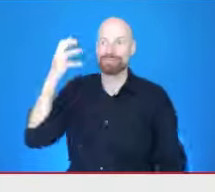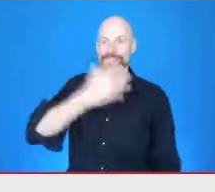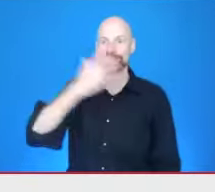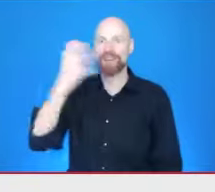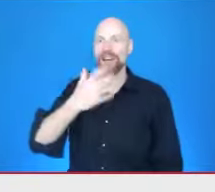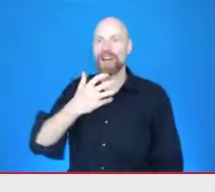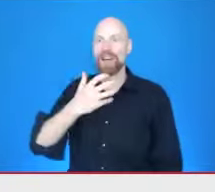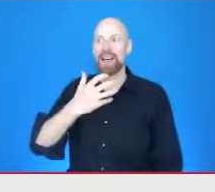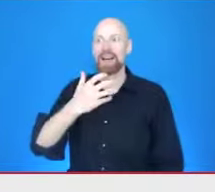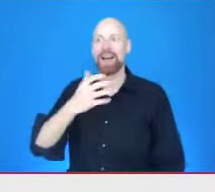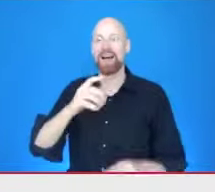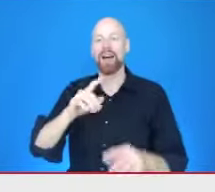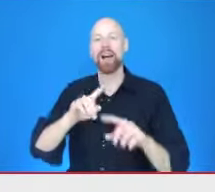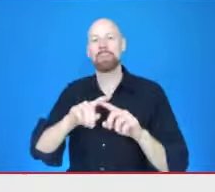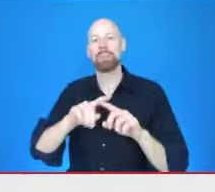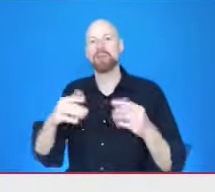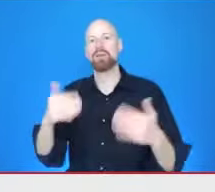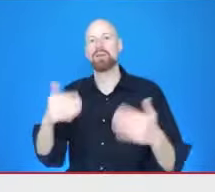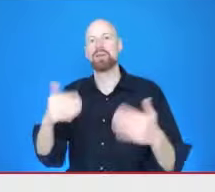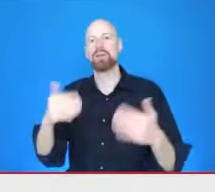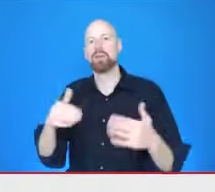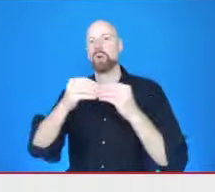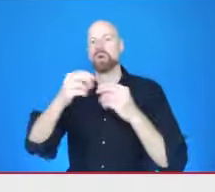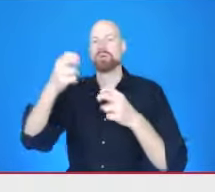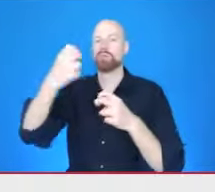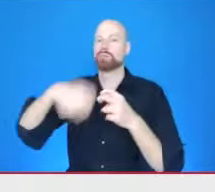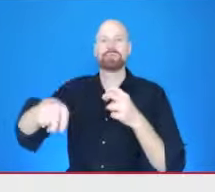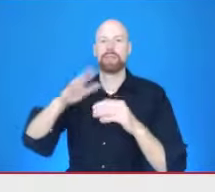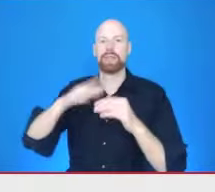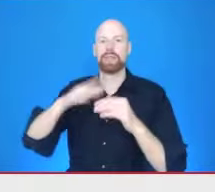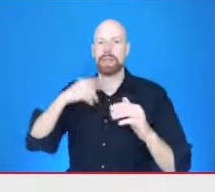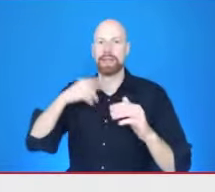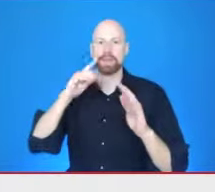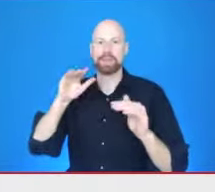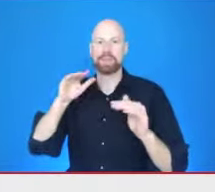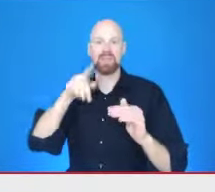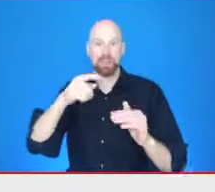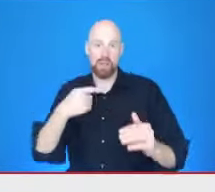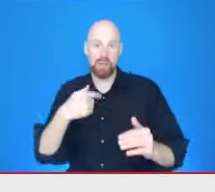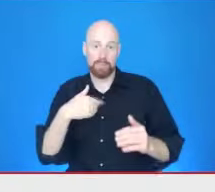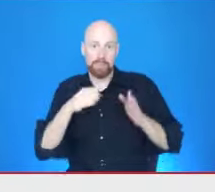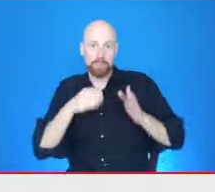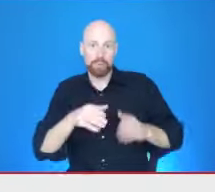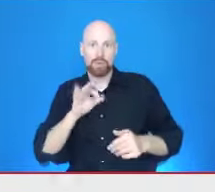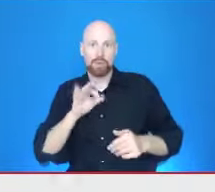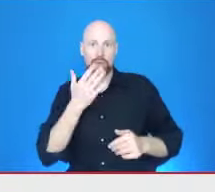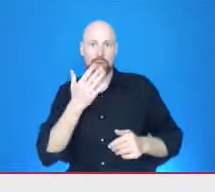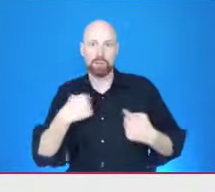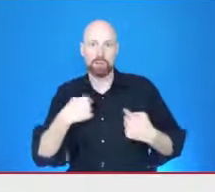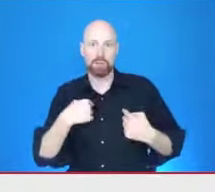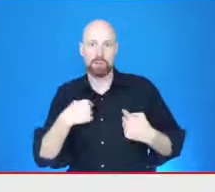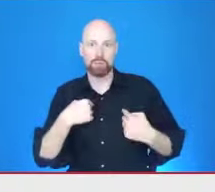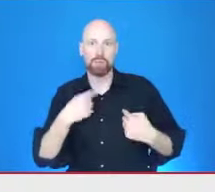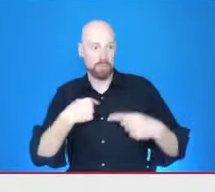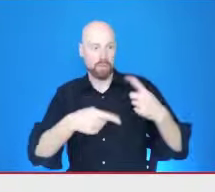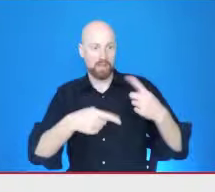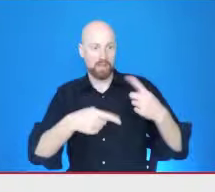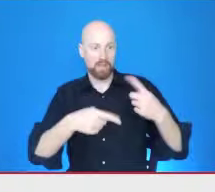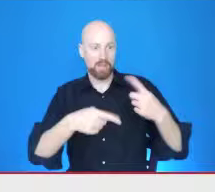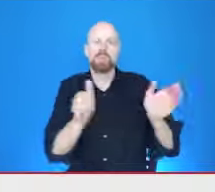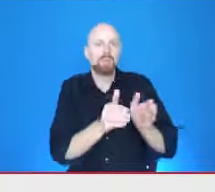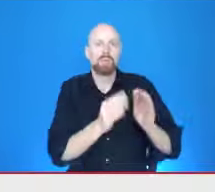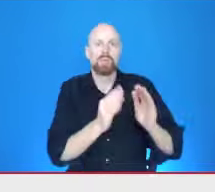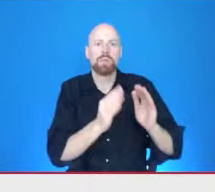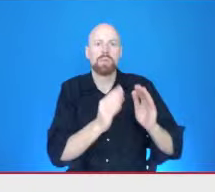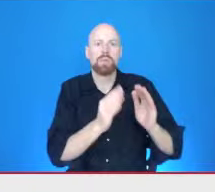I, we became friends his first day on campus. His smile and welcoming attitude really made him easy to connect with. But I also think some of it had to do